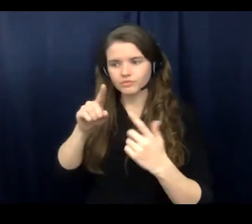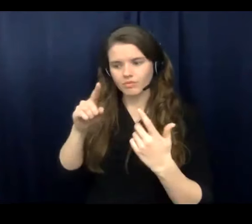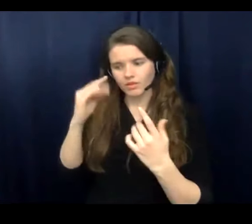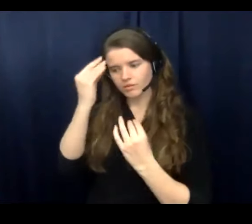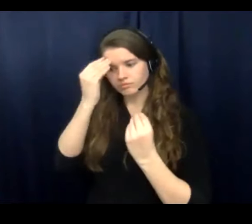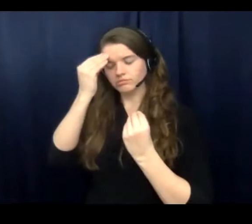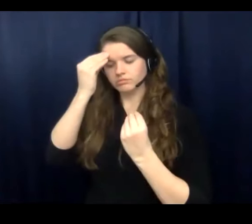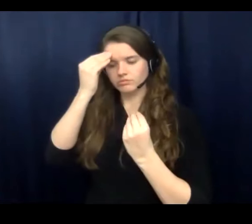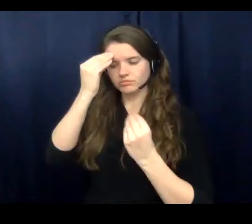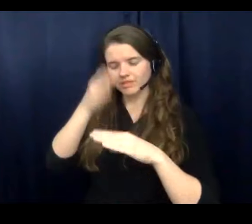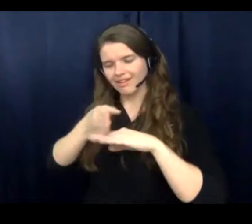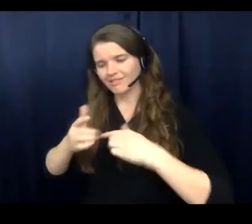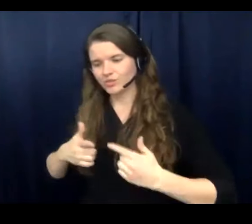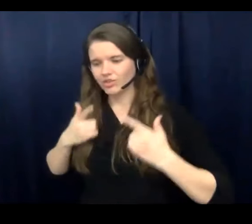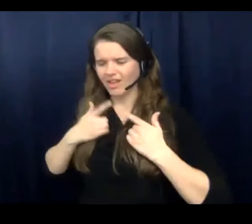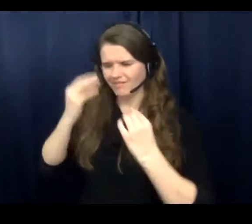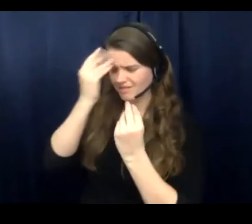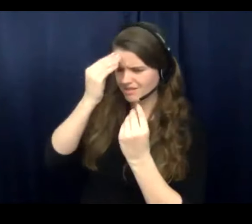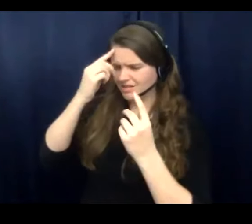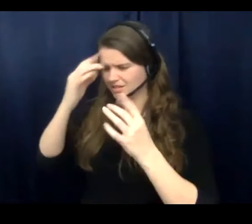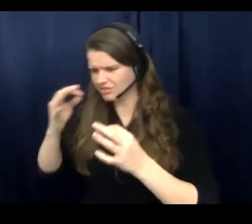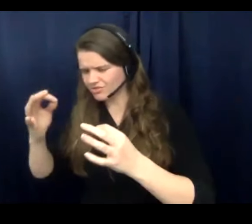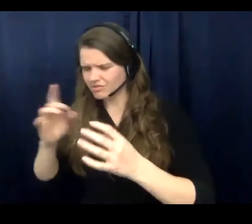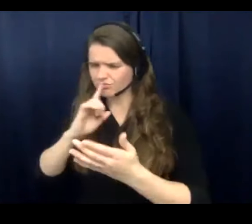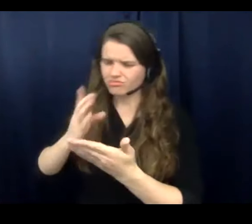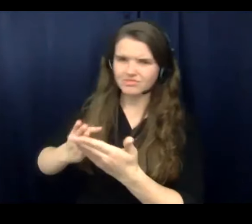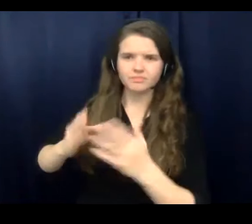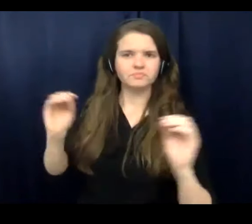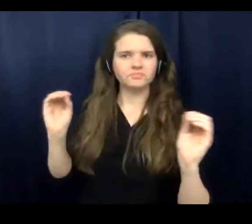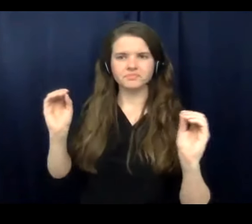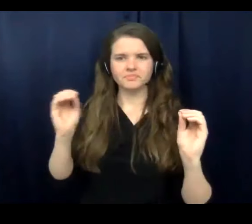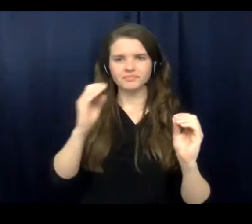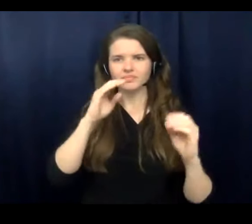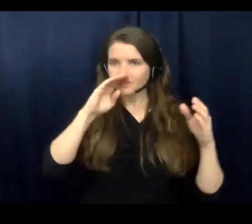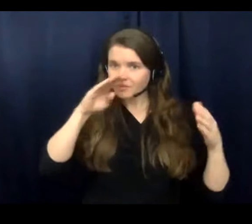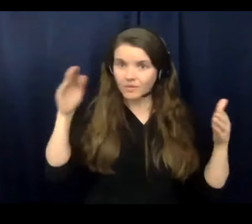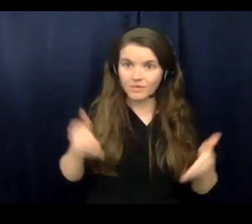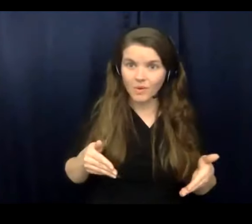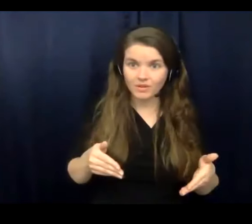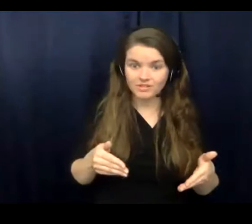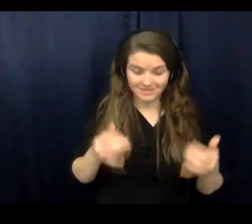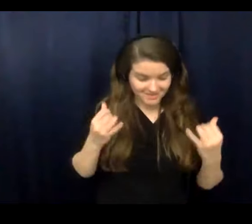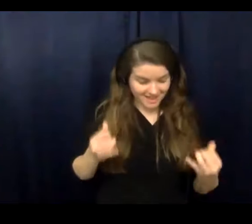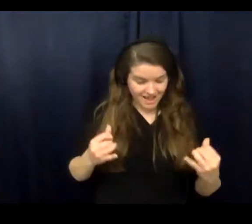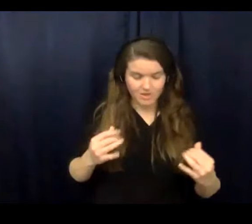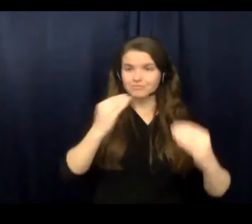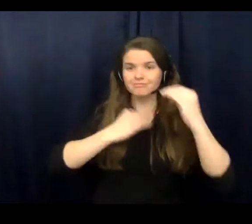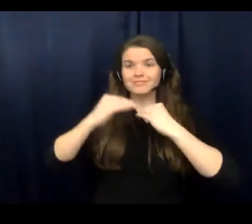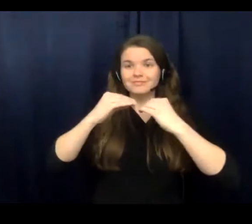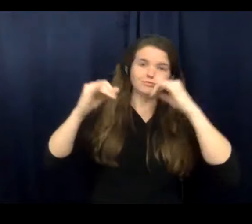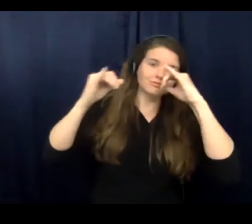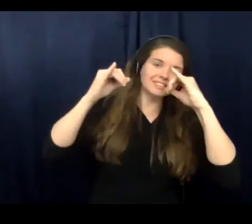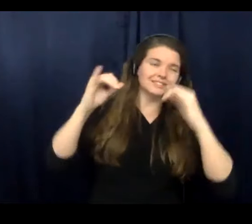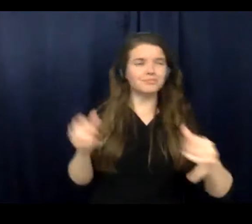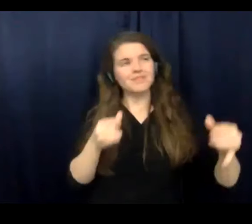an afterlife of conscious validity of any kind. The focus was eat, drink, and be merry, for tomorrow we die. The